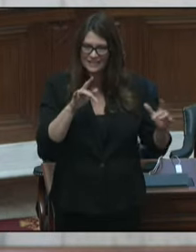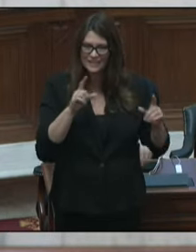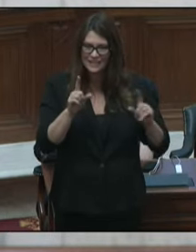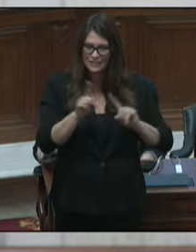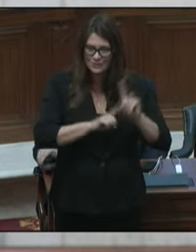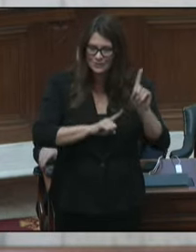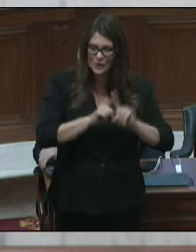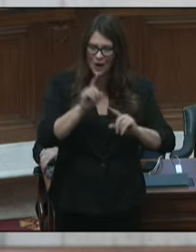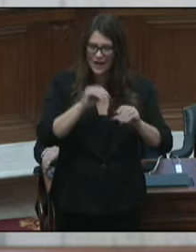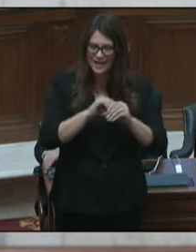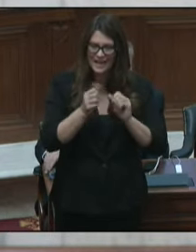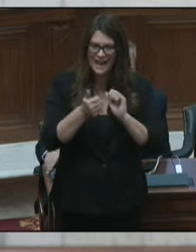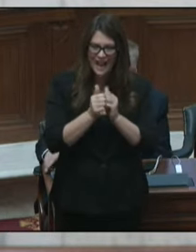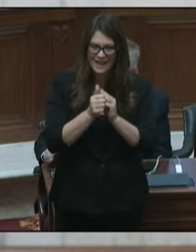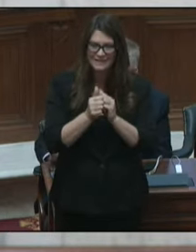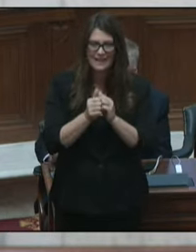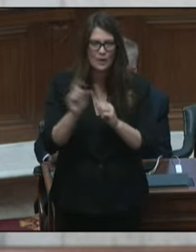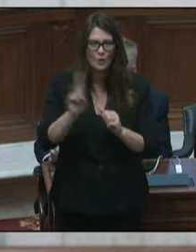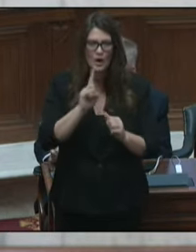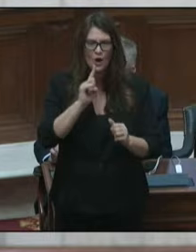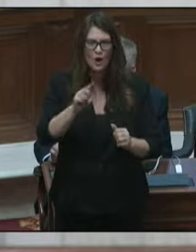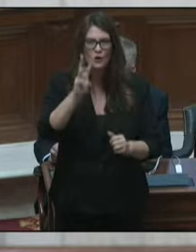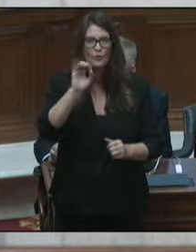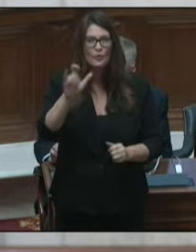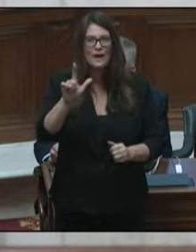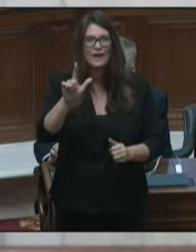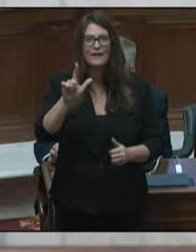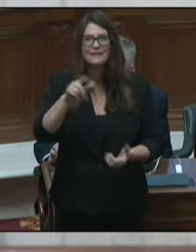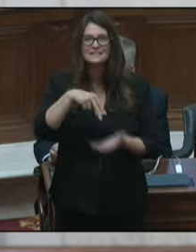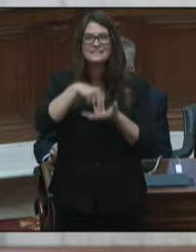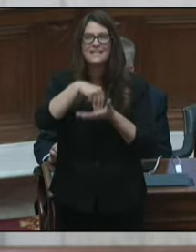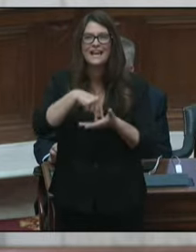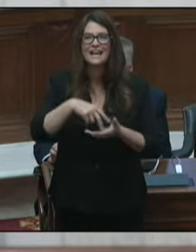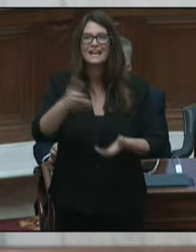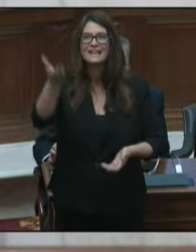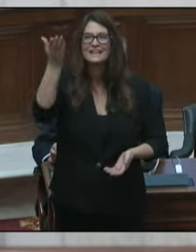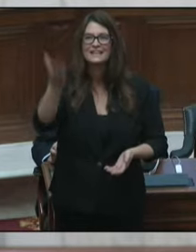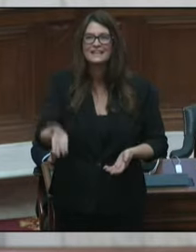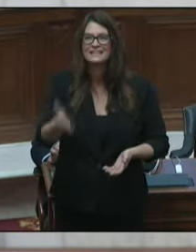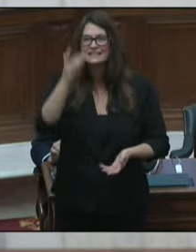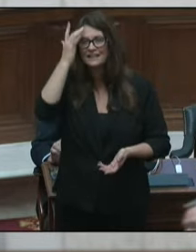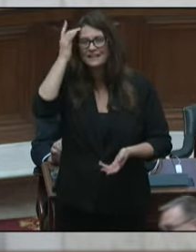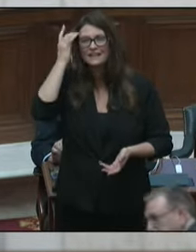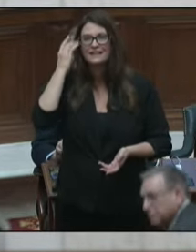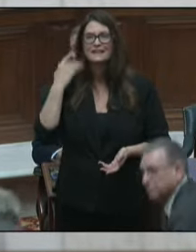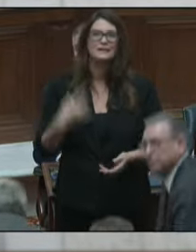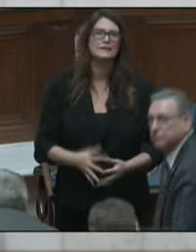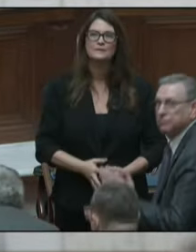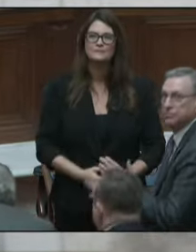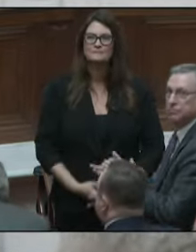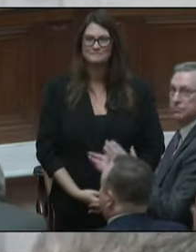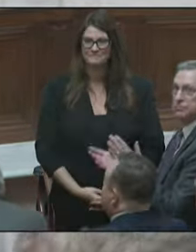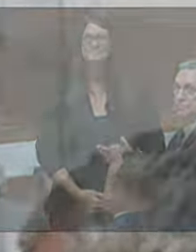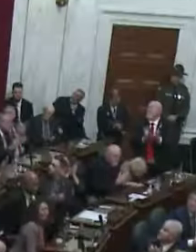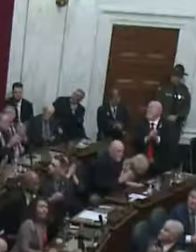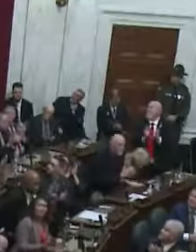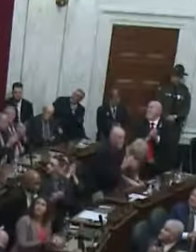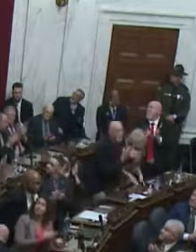athletic department. So wherever Will is, please stand and give him a great big round of applause.